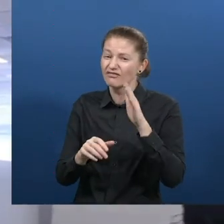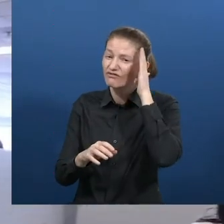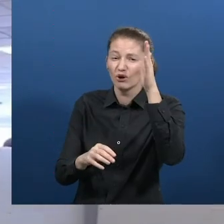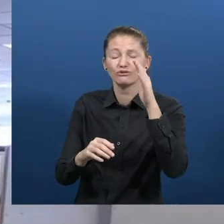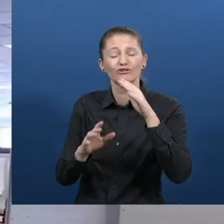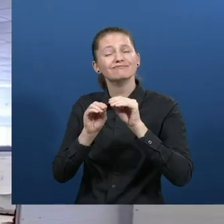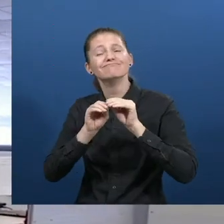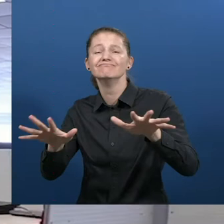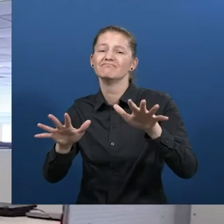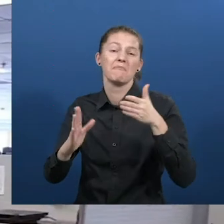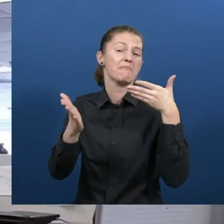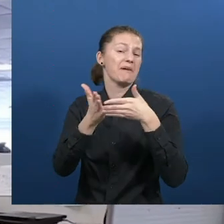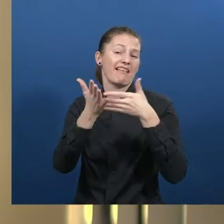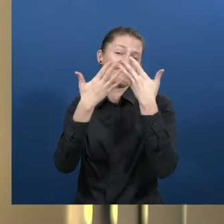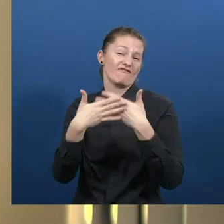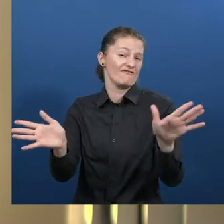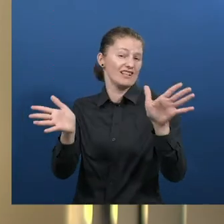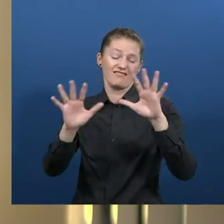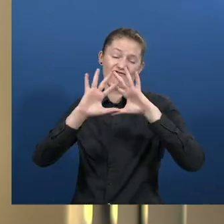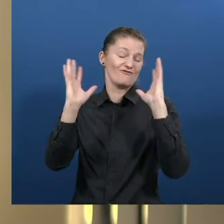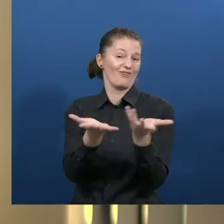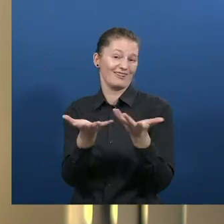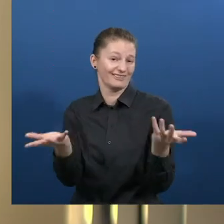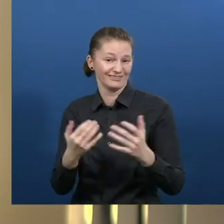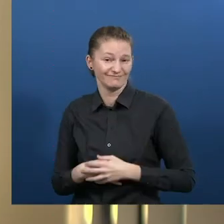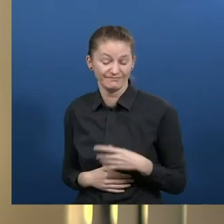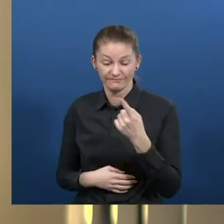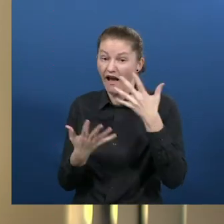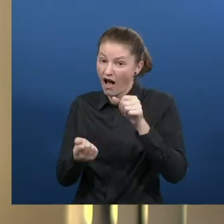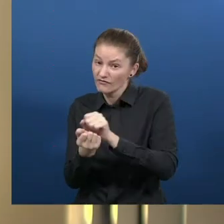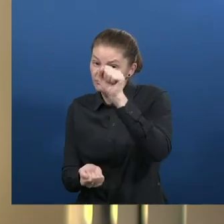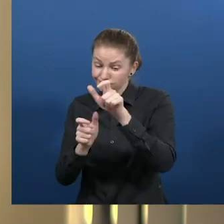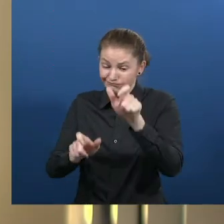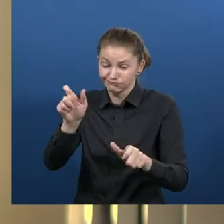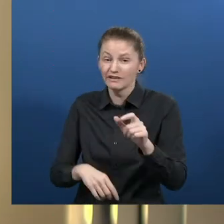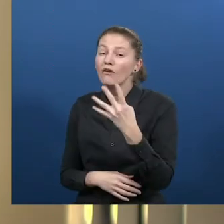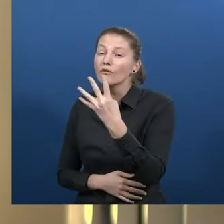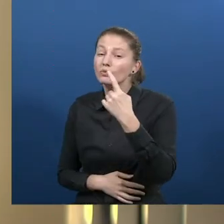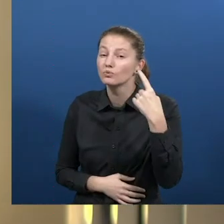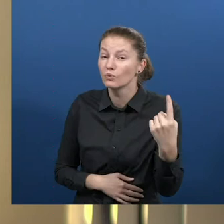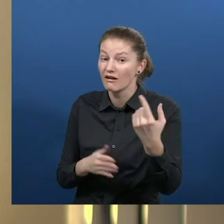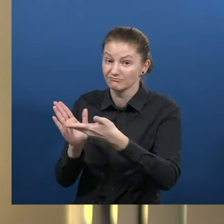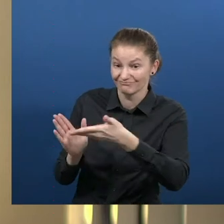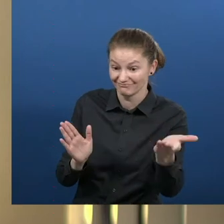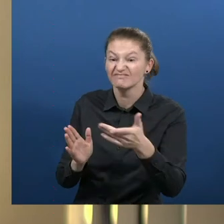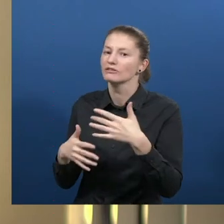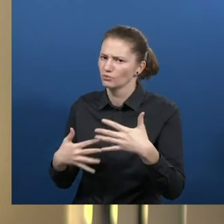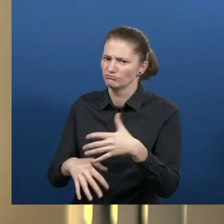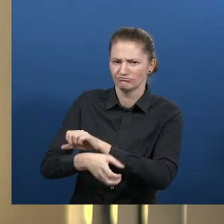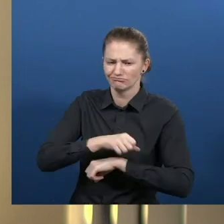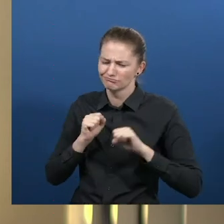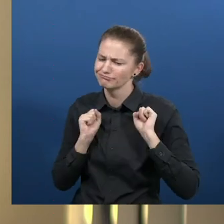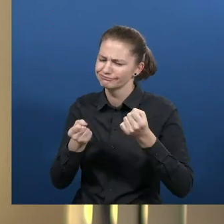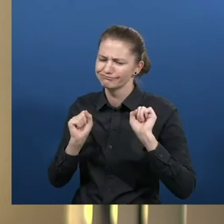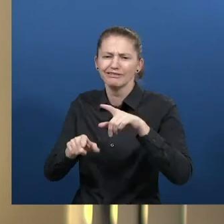We now have almost 41 alumni who are all active in the field of inclusion somehow, so it will be very interesting